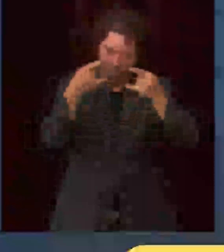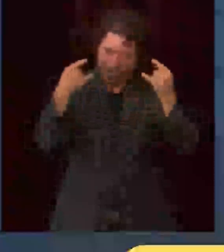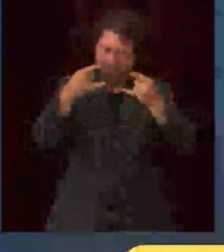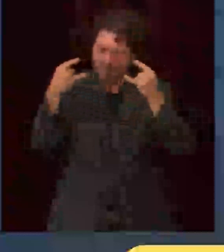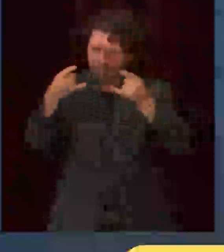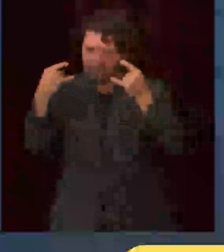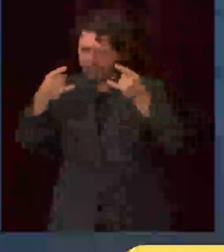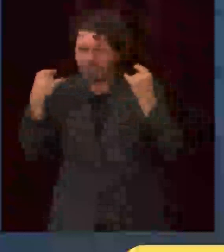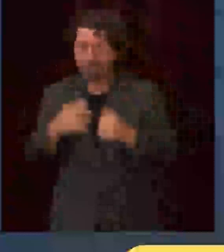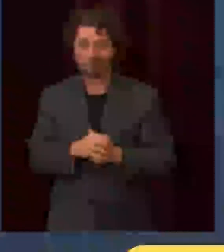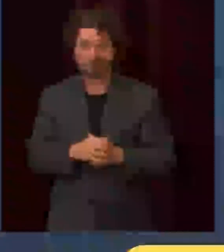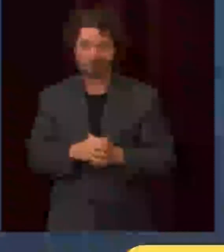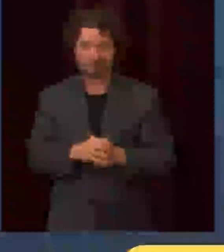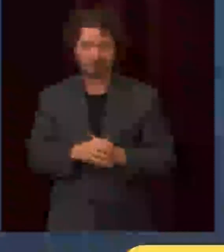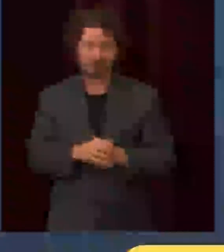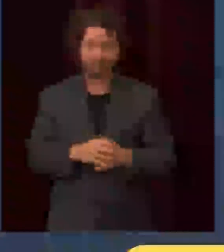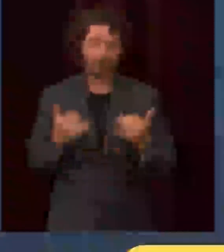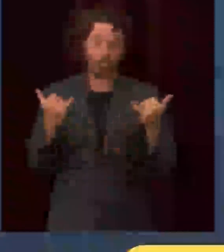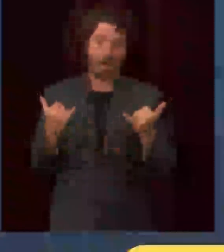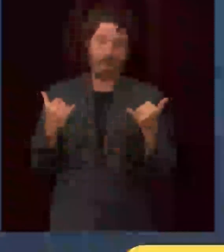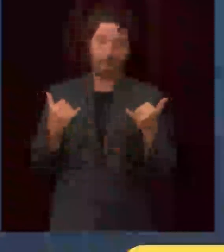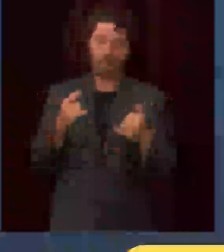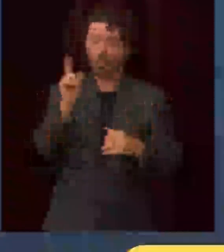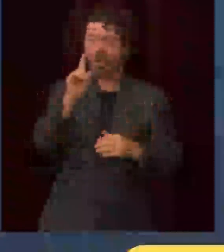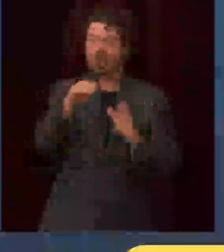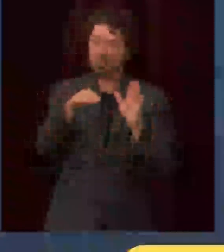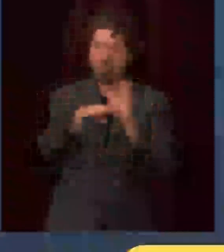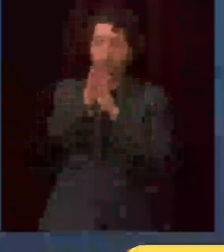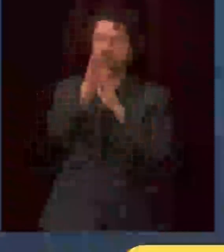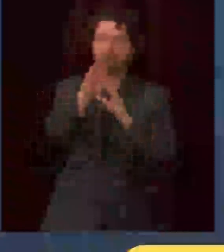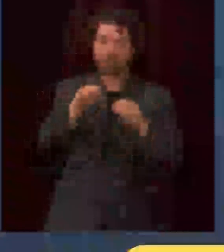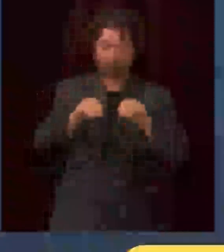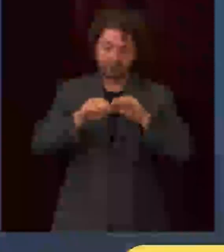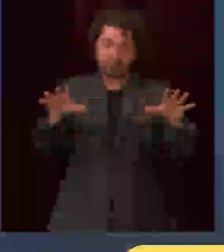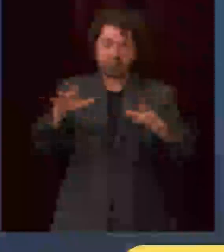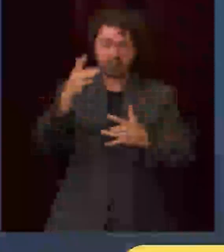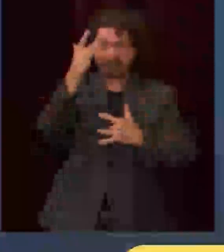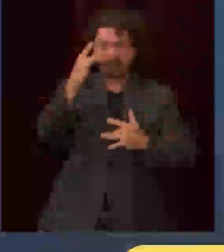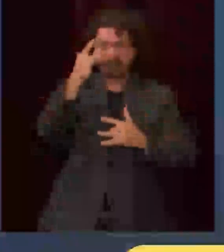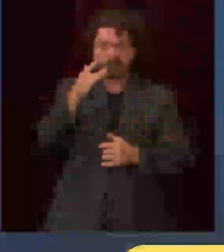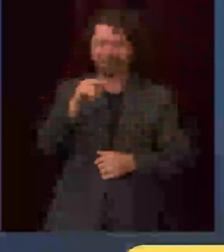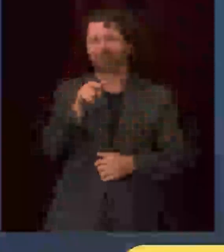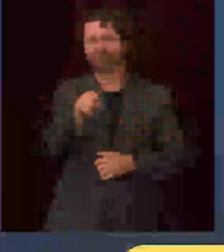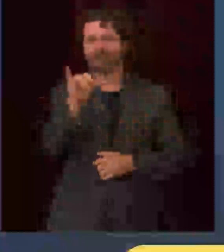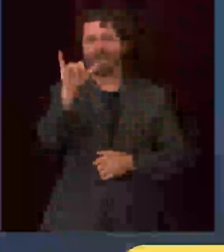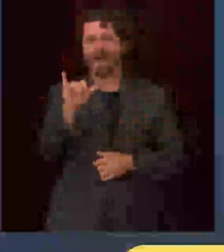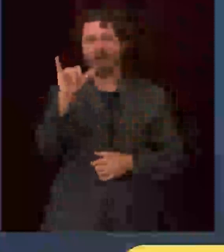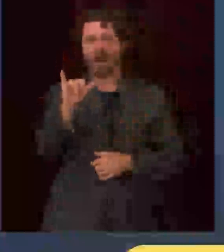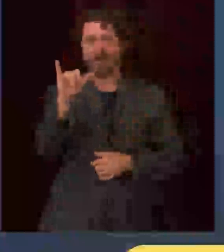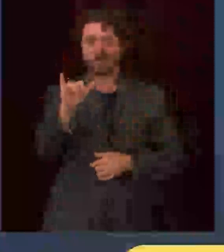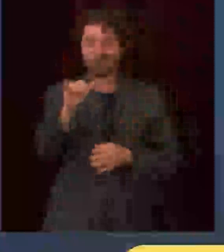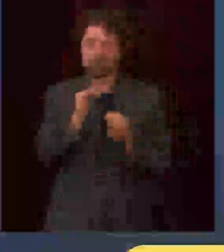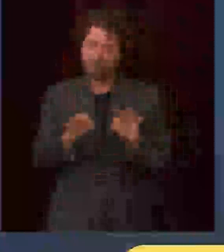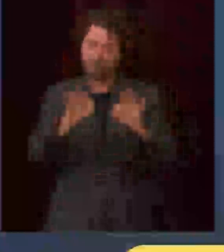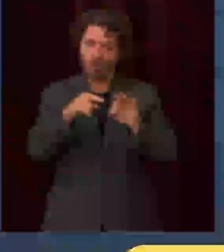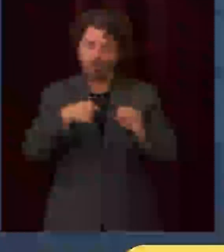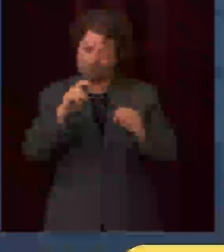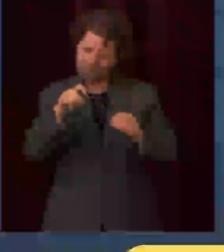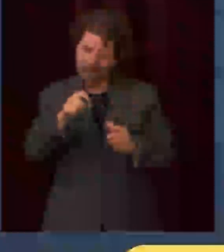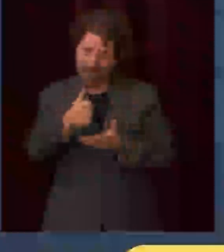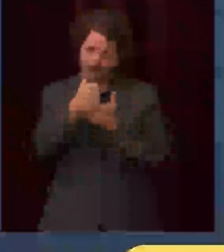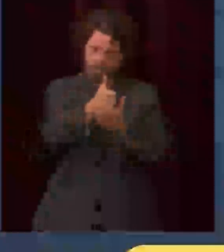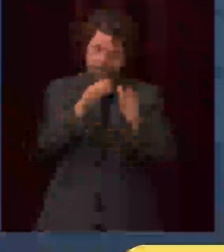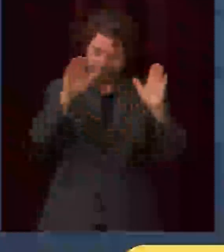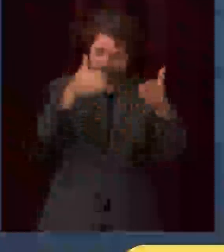state of Washington right now, and we'll do everything we can to help out. Time for a couple more questions. Next question comes from Essex